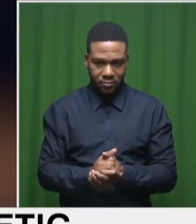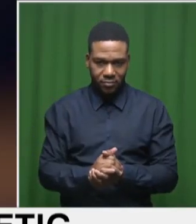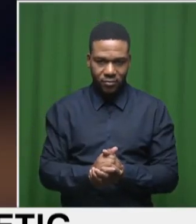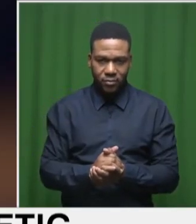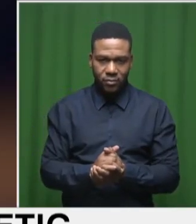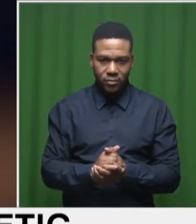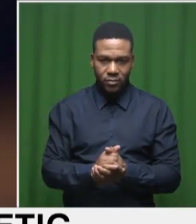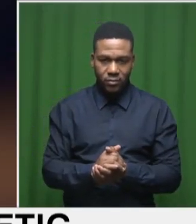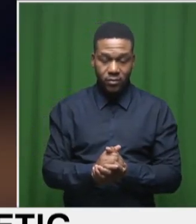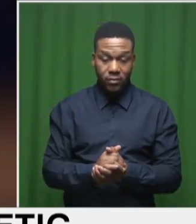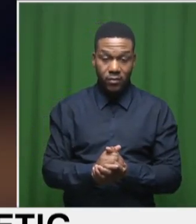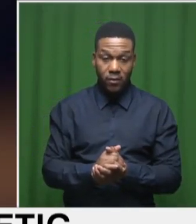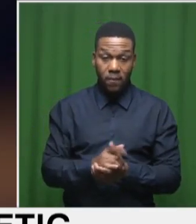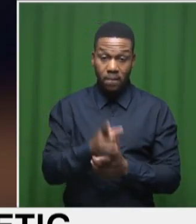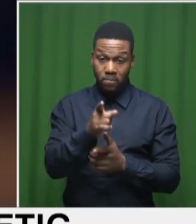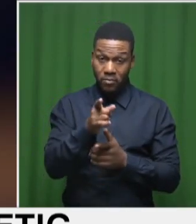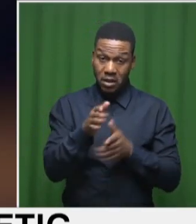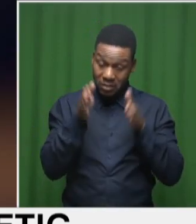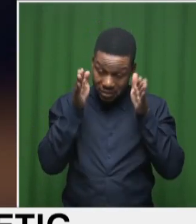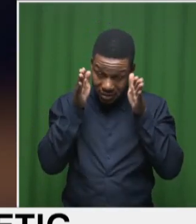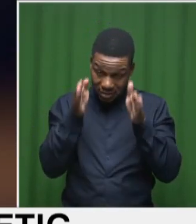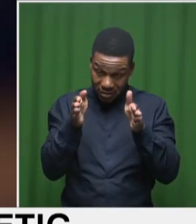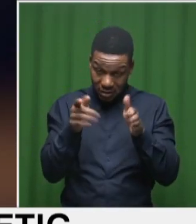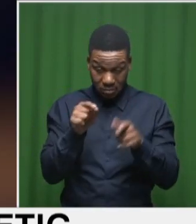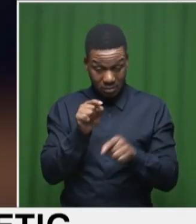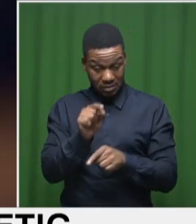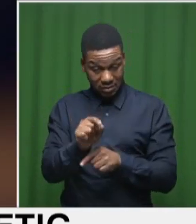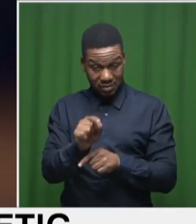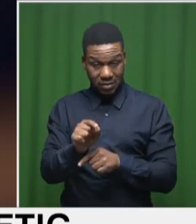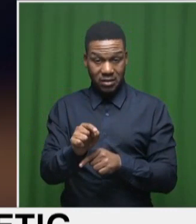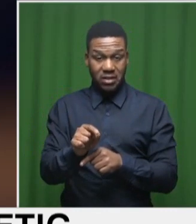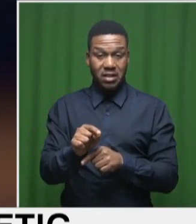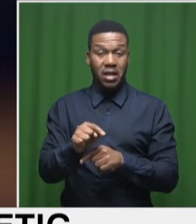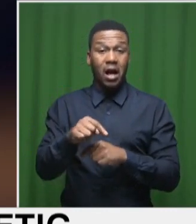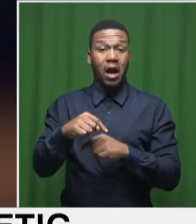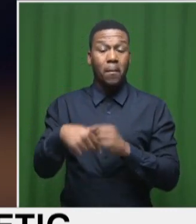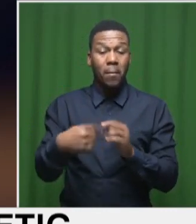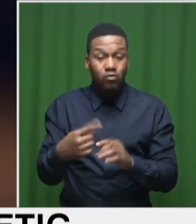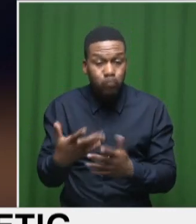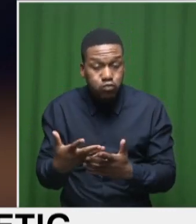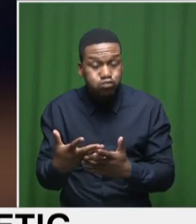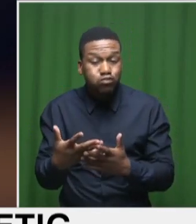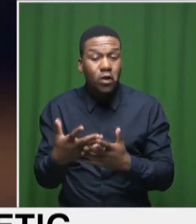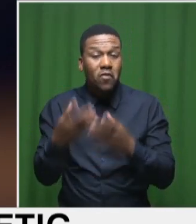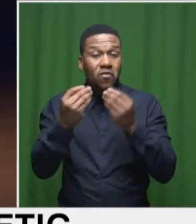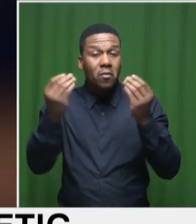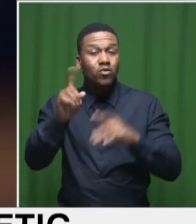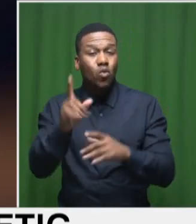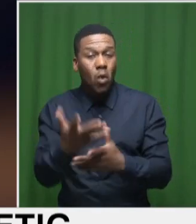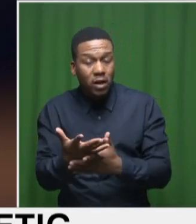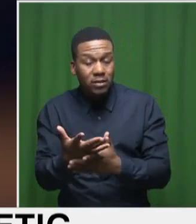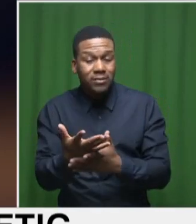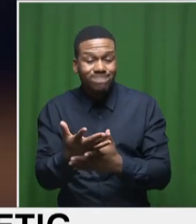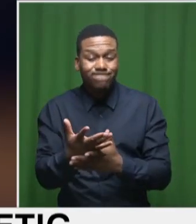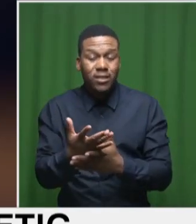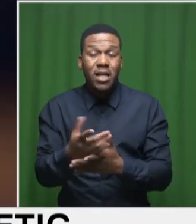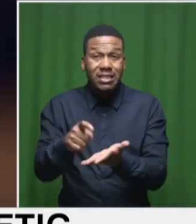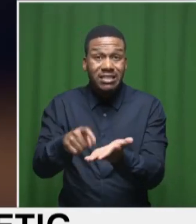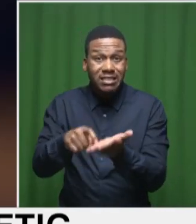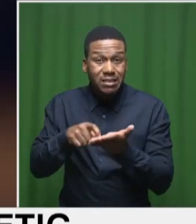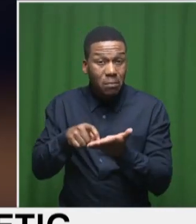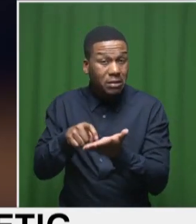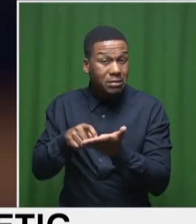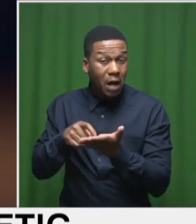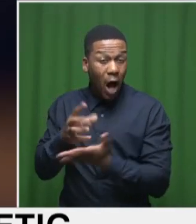Once stigmatized, cosmetic procedures have soared in popularity in recent years, sparking booming demand for